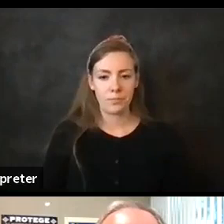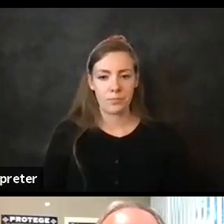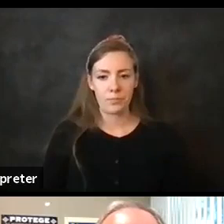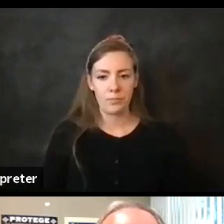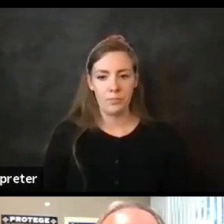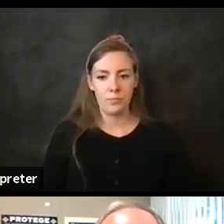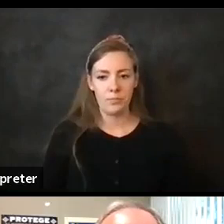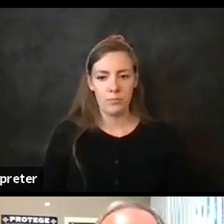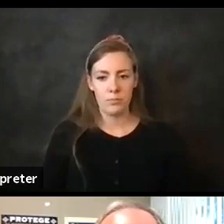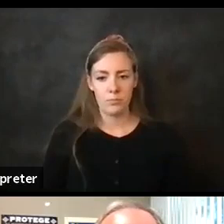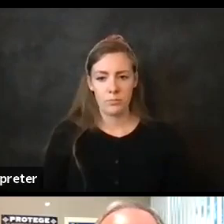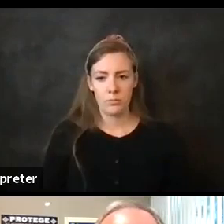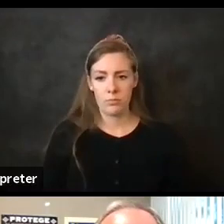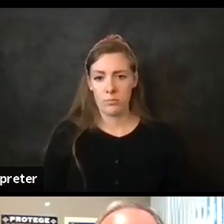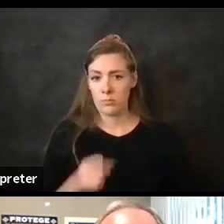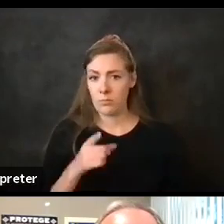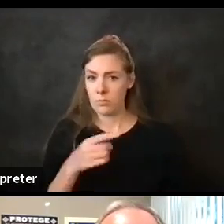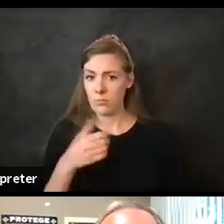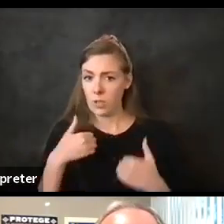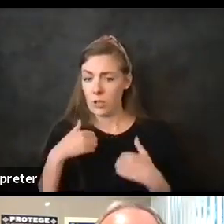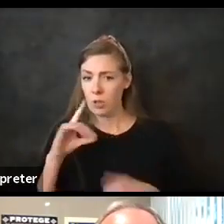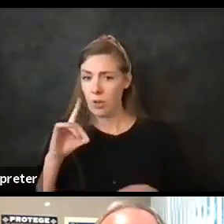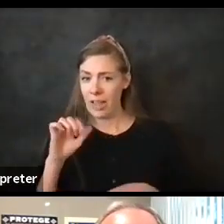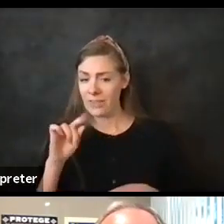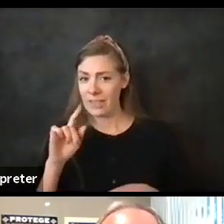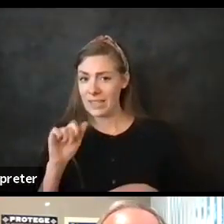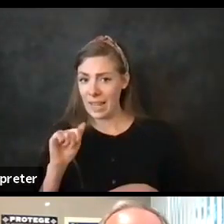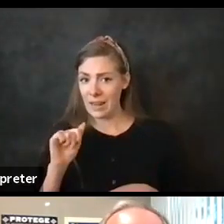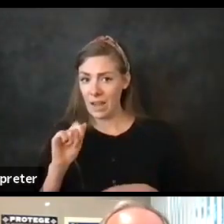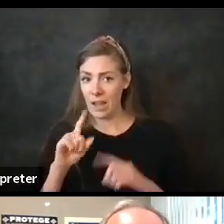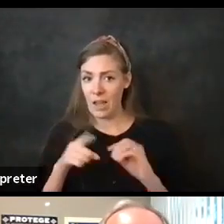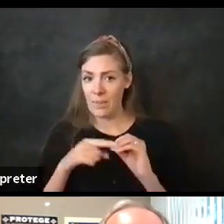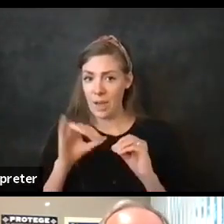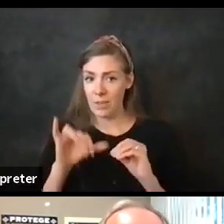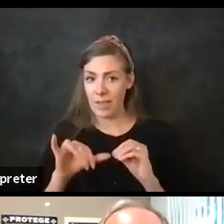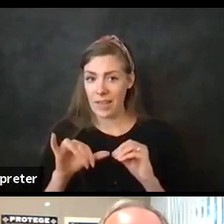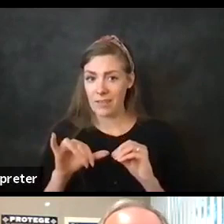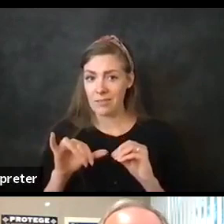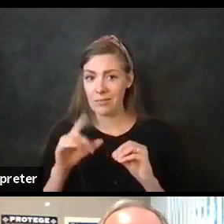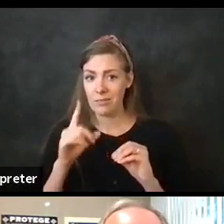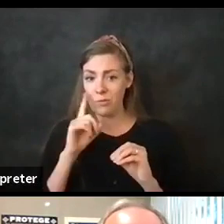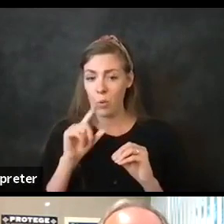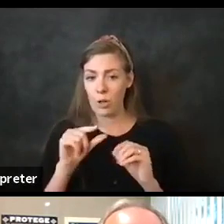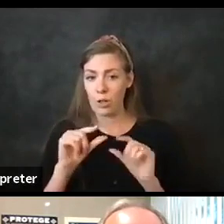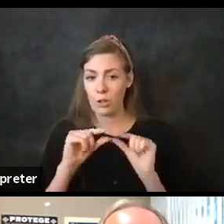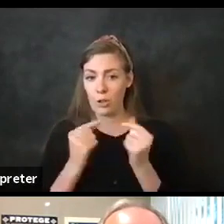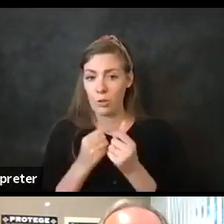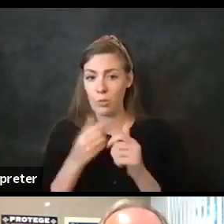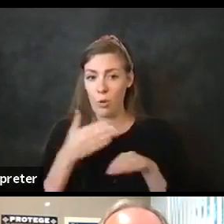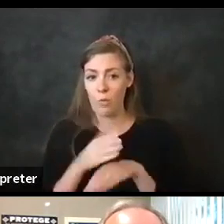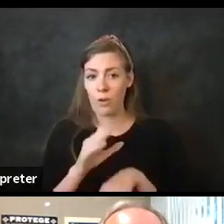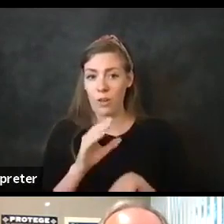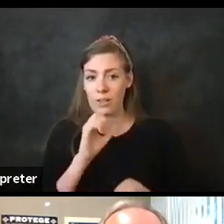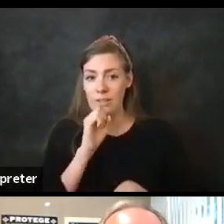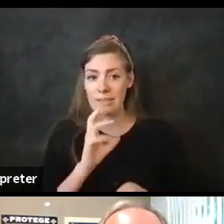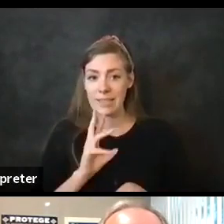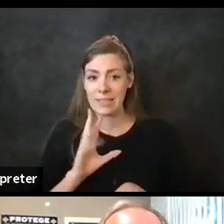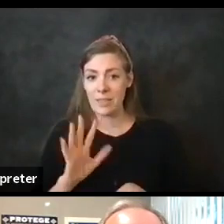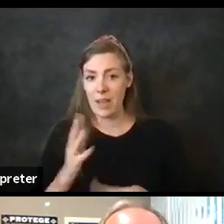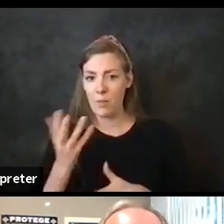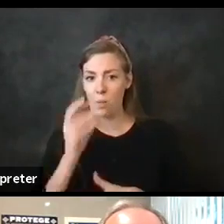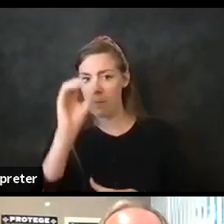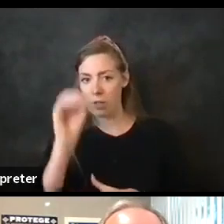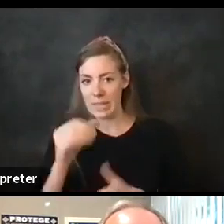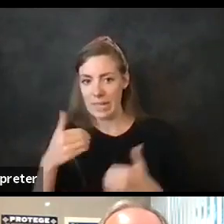Do you have data on what uptake has been in that 65 and over age group in particular? What percentage of them